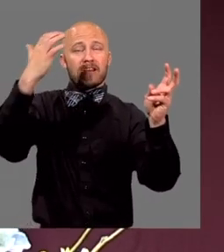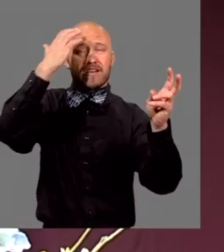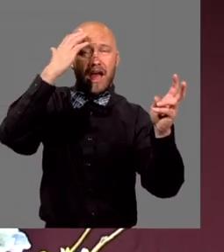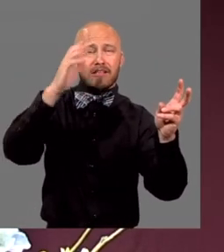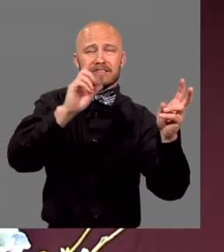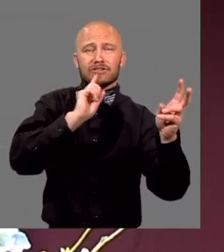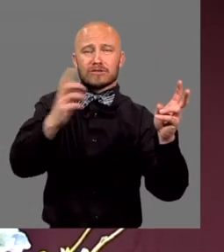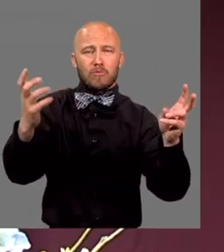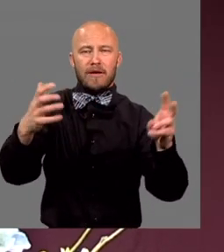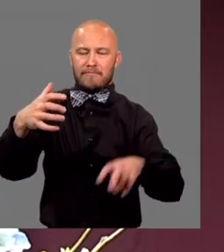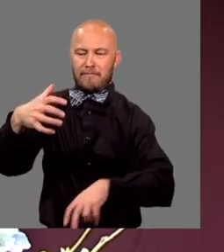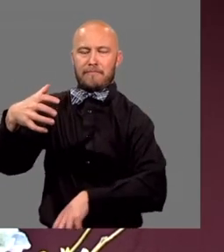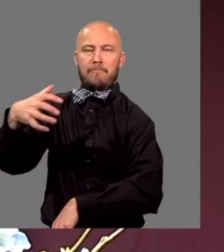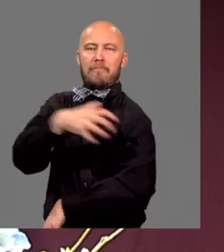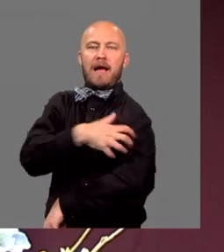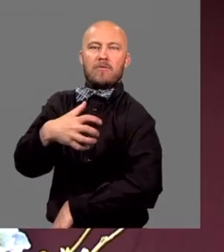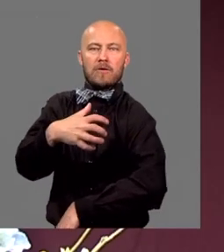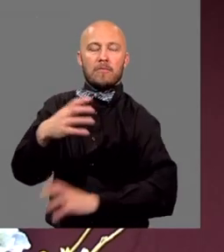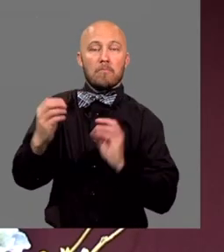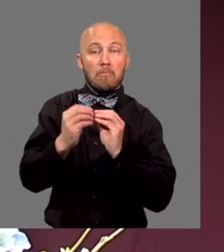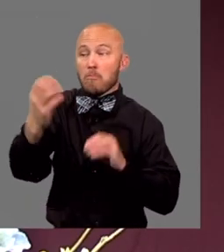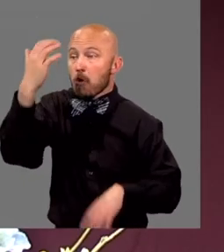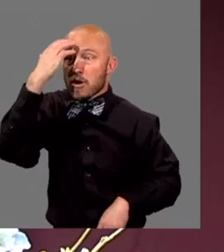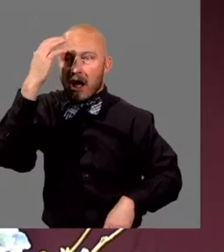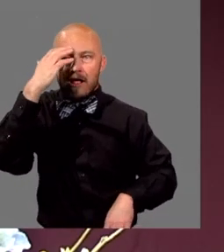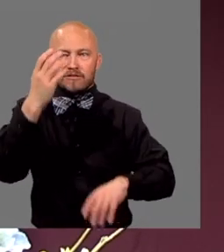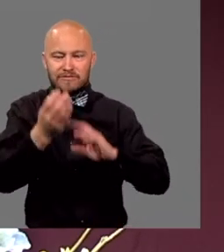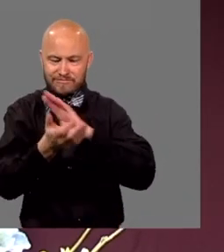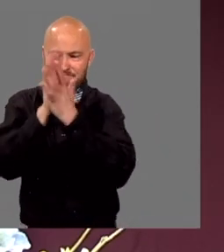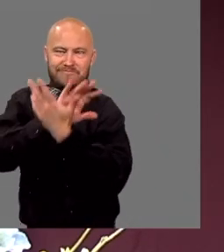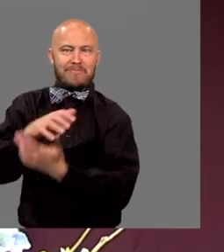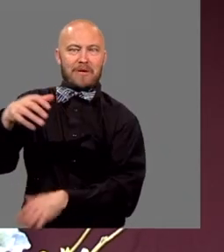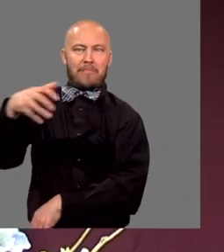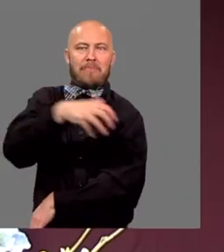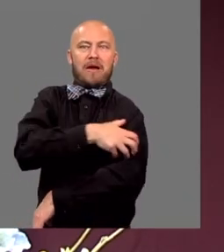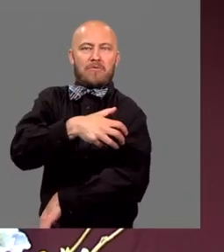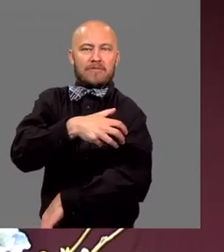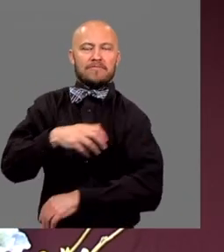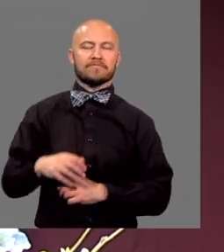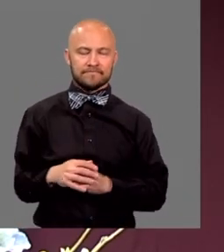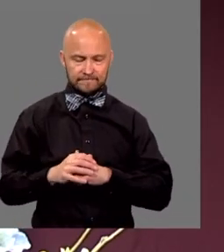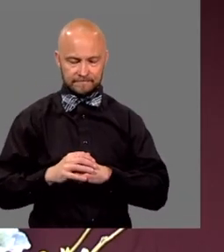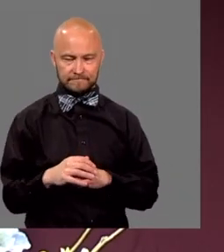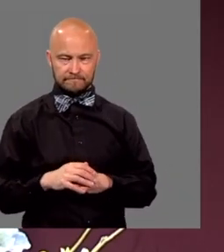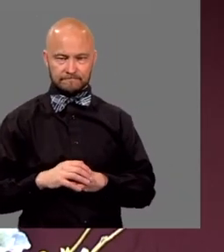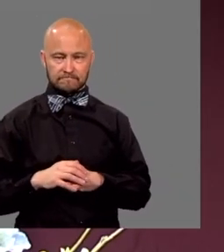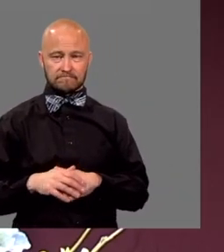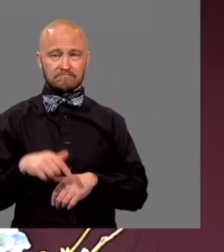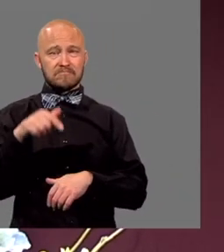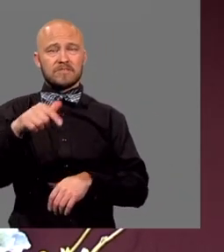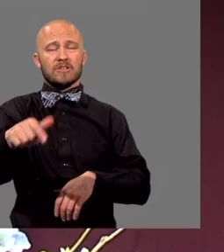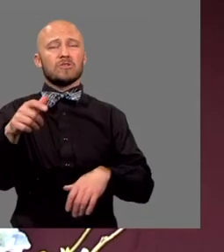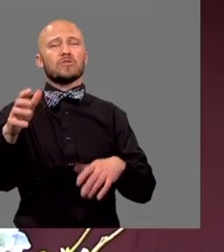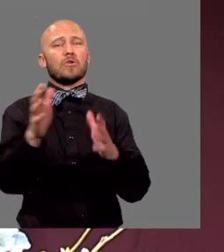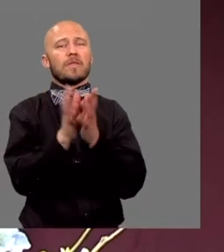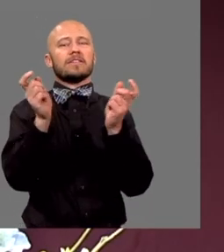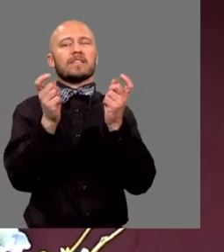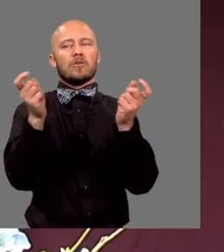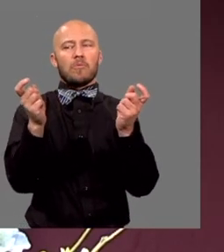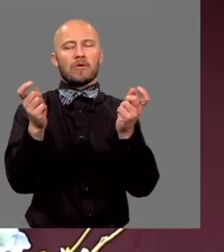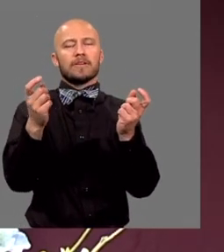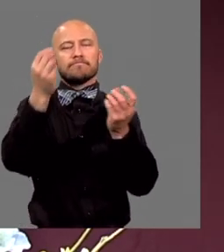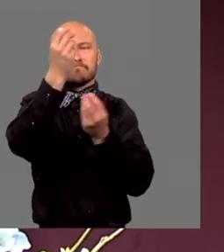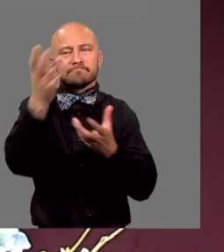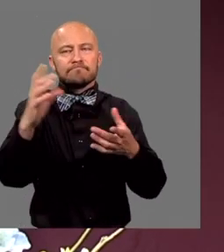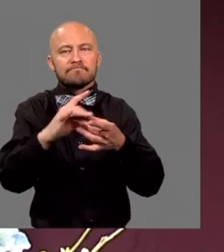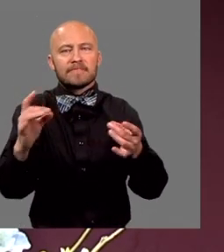power. The more knowledge you acquire, the more powerful you become. As this ceremony begins, I leave you with this